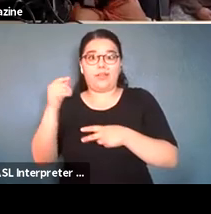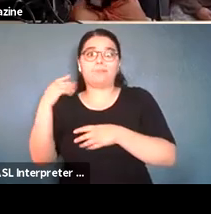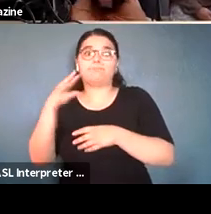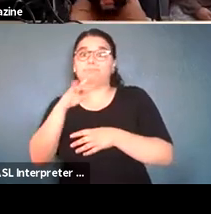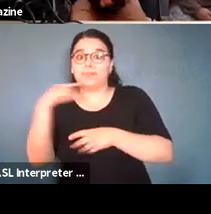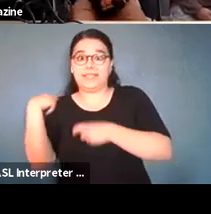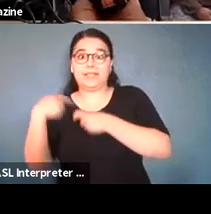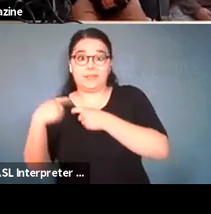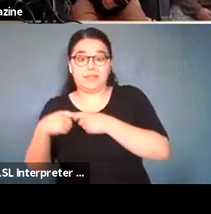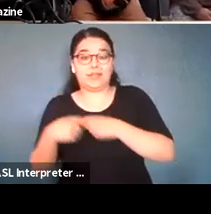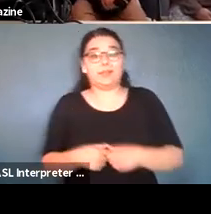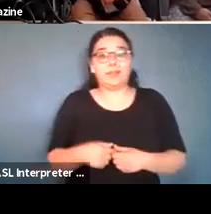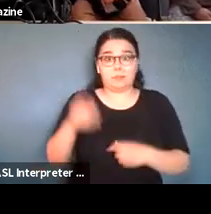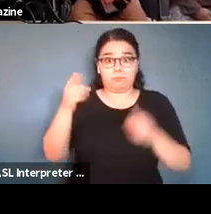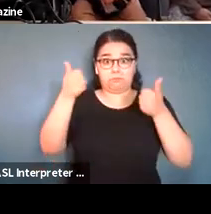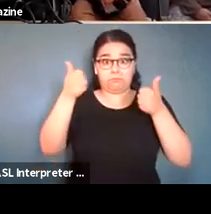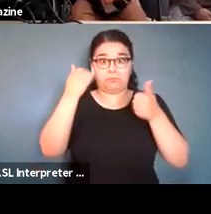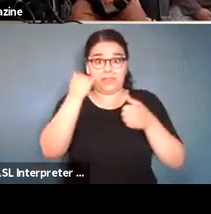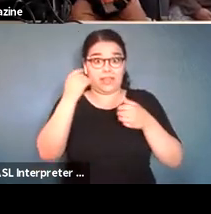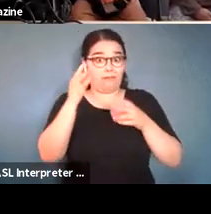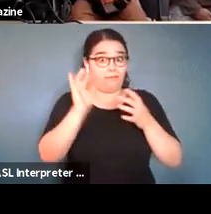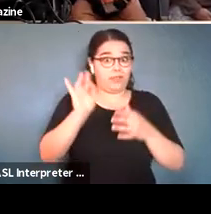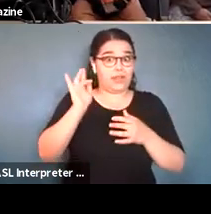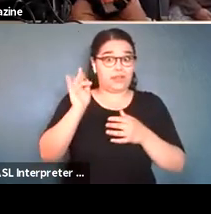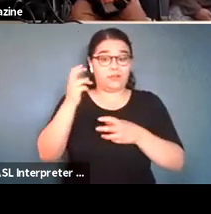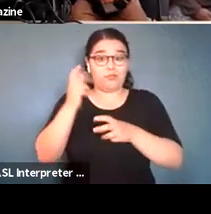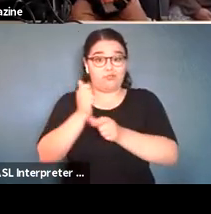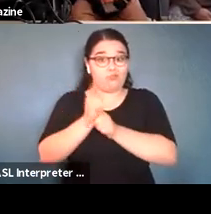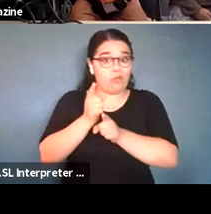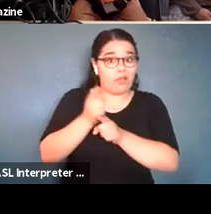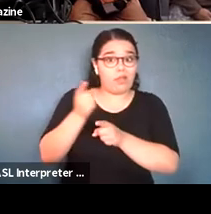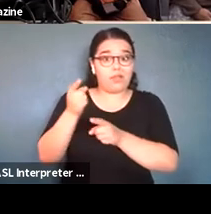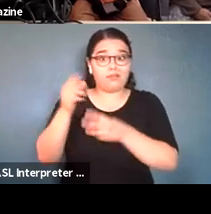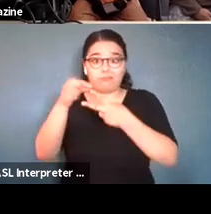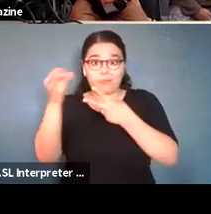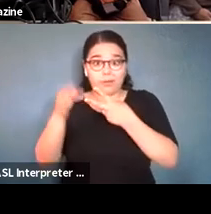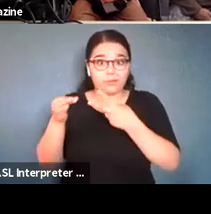you are indeed connected to our Spanish channel and that is working.